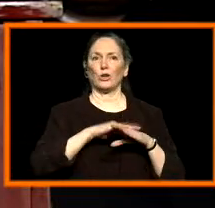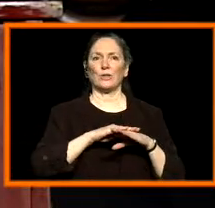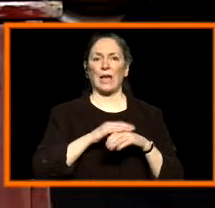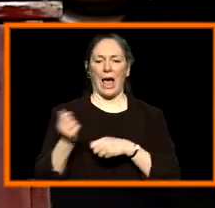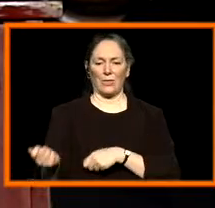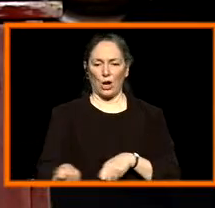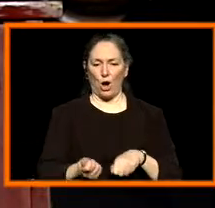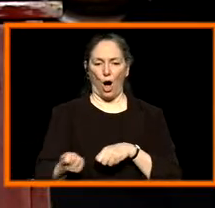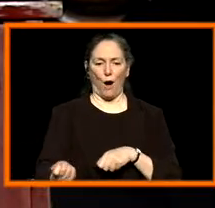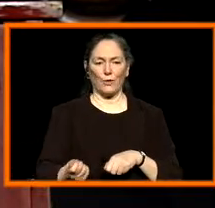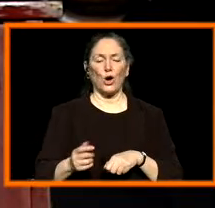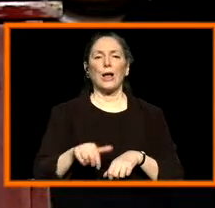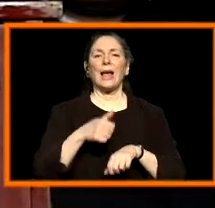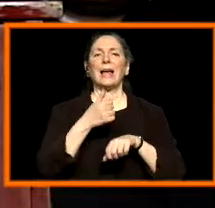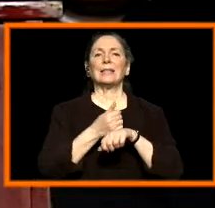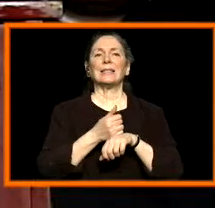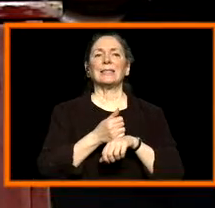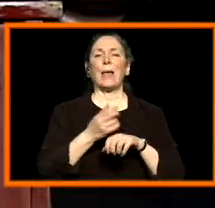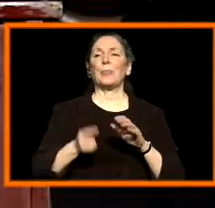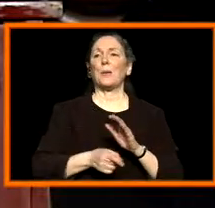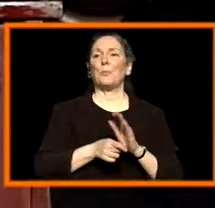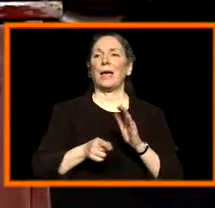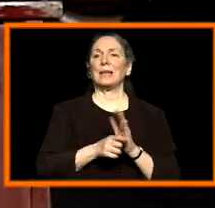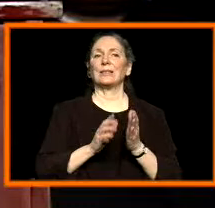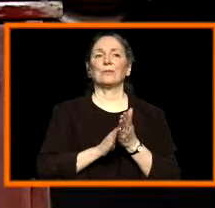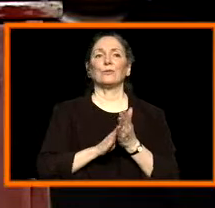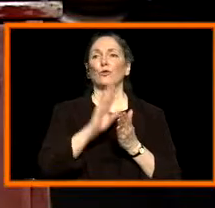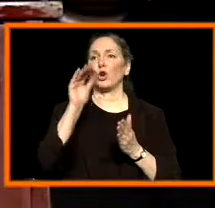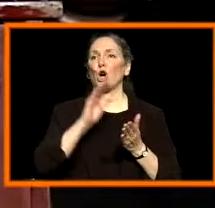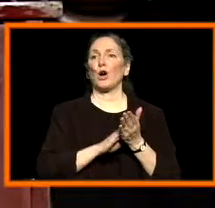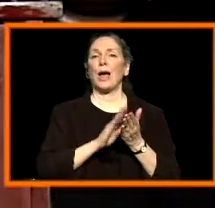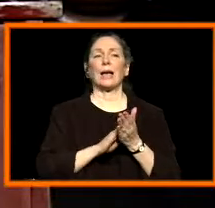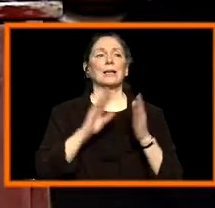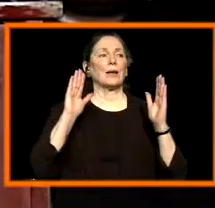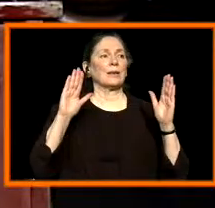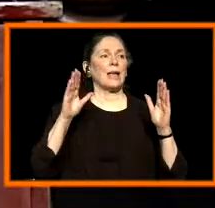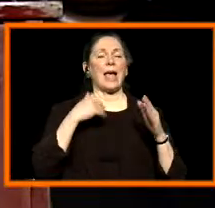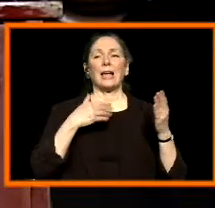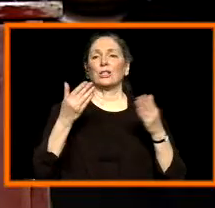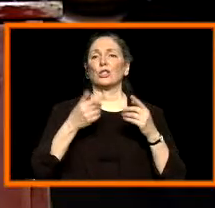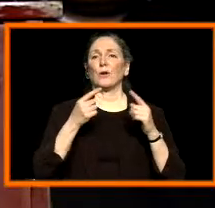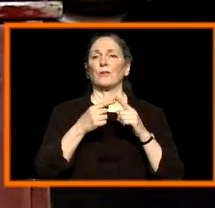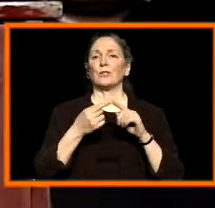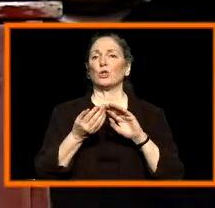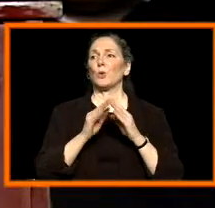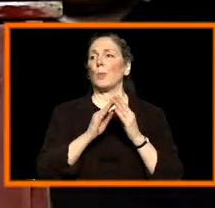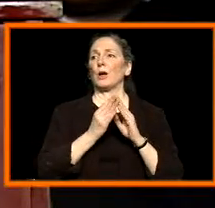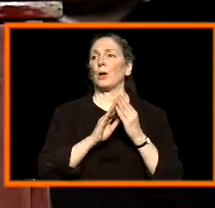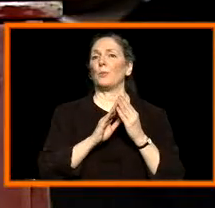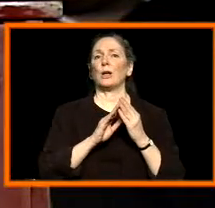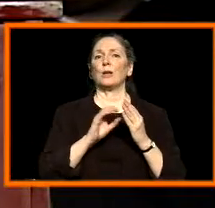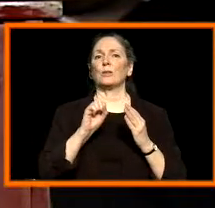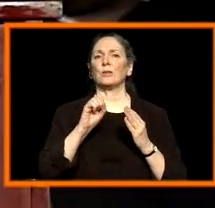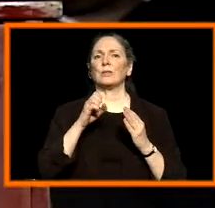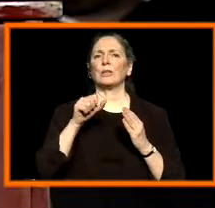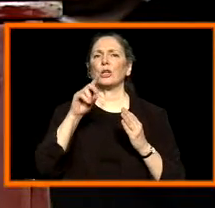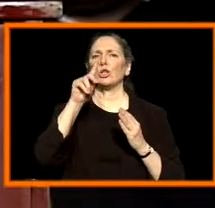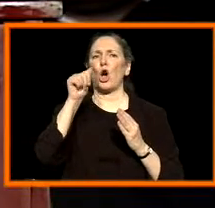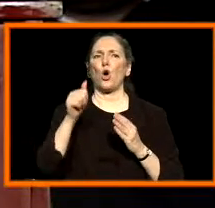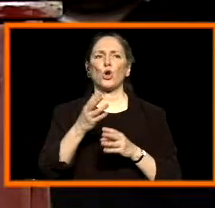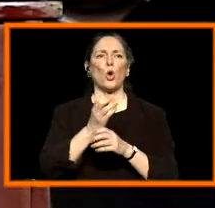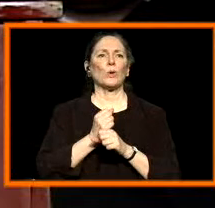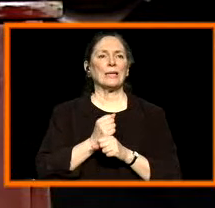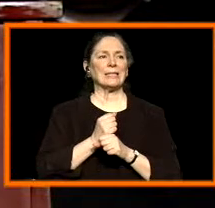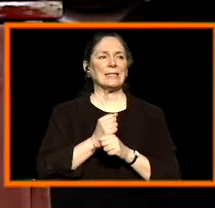and set the pace in academics for her academic excellence and service to the community. Sedona